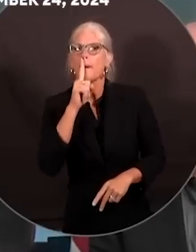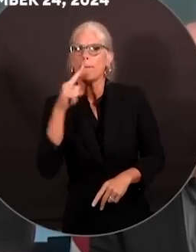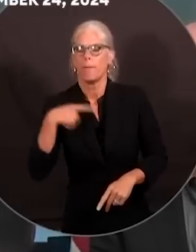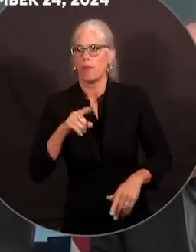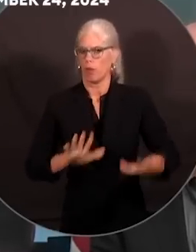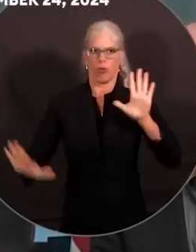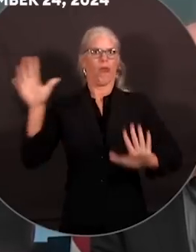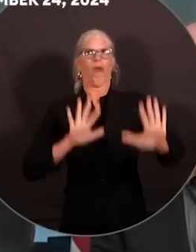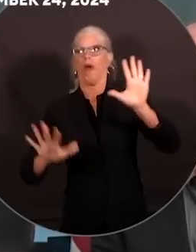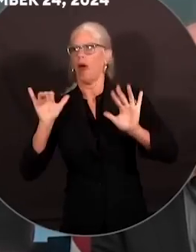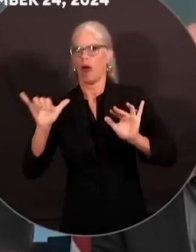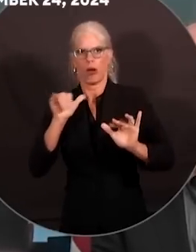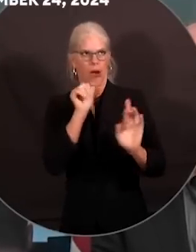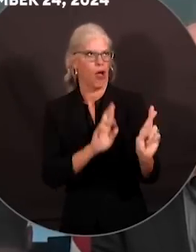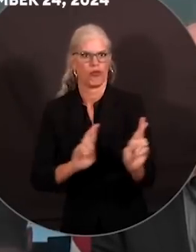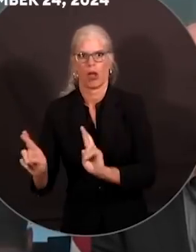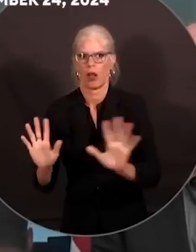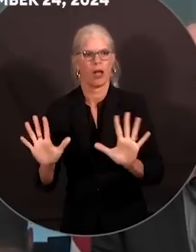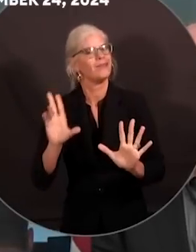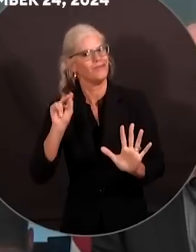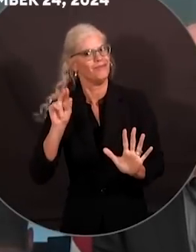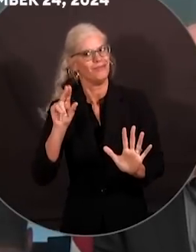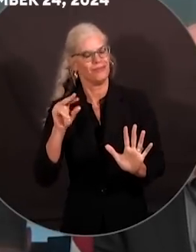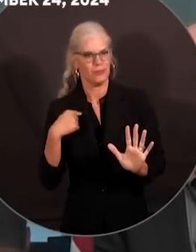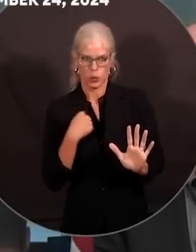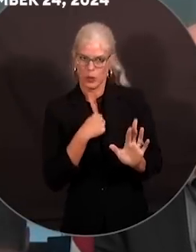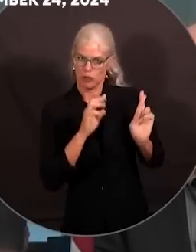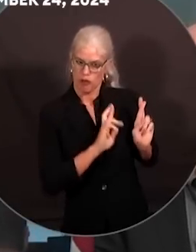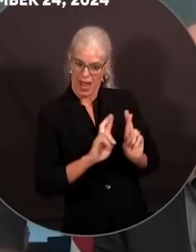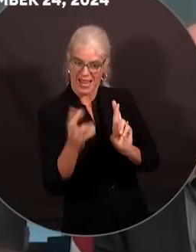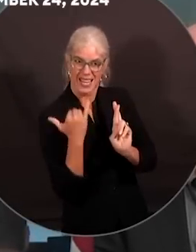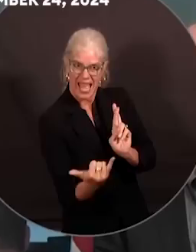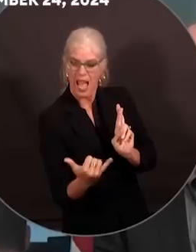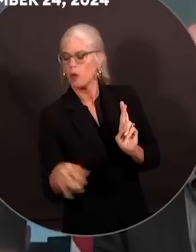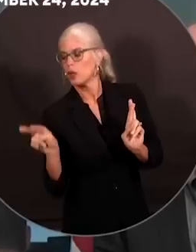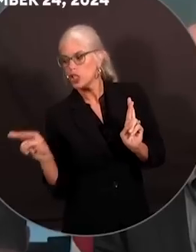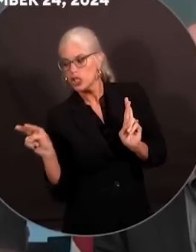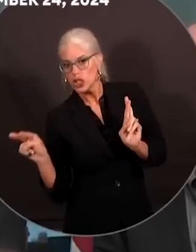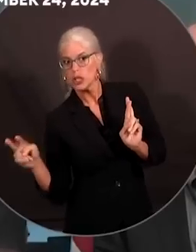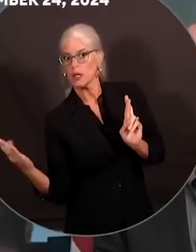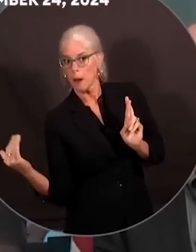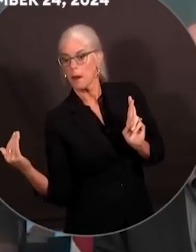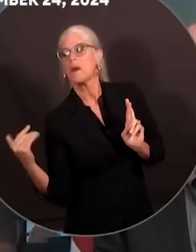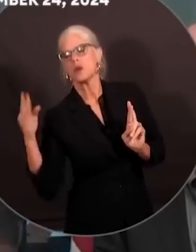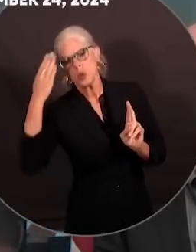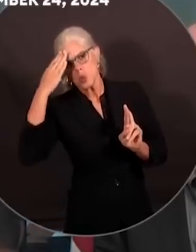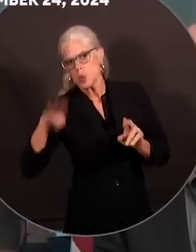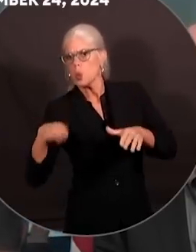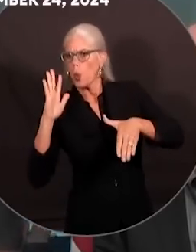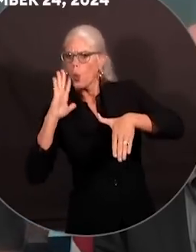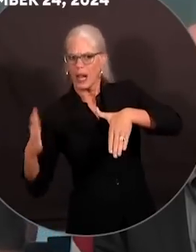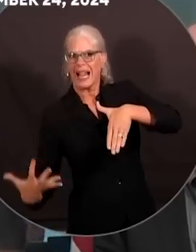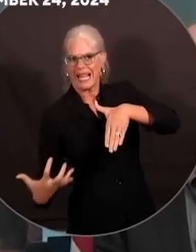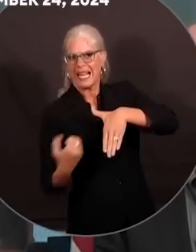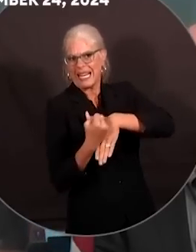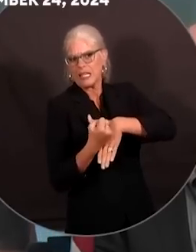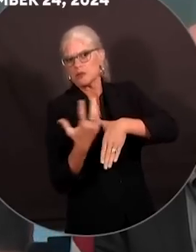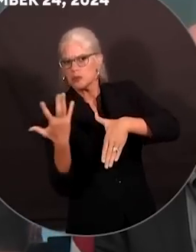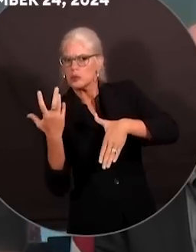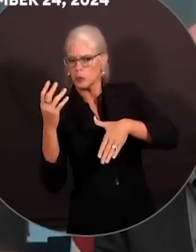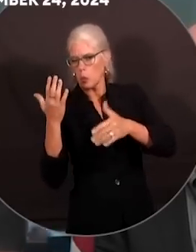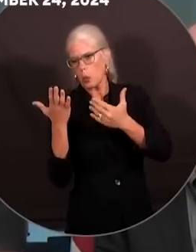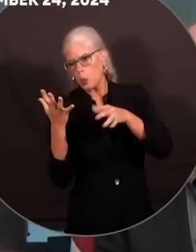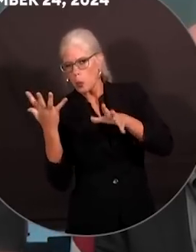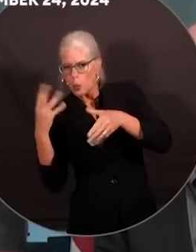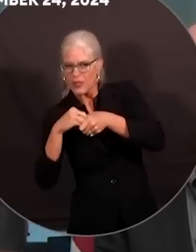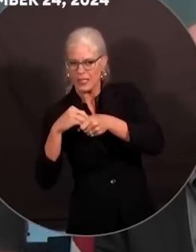will intensify before it makes landfall. We do anticipate it's going to form in the next 12 to 24 hours. We also anticipate the storm's